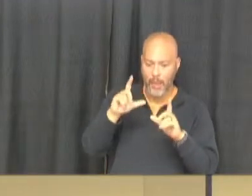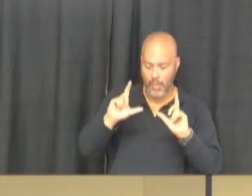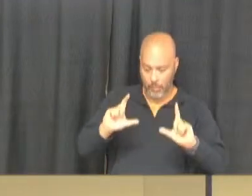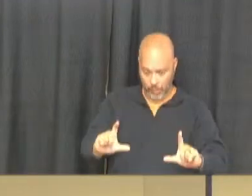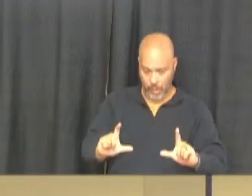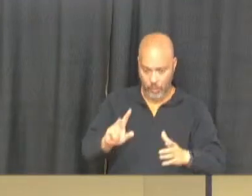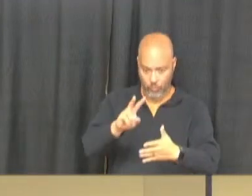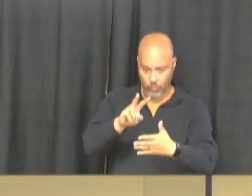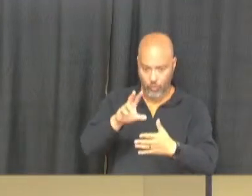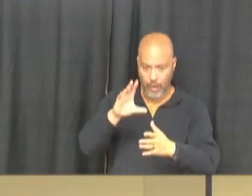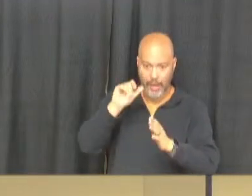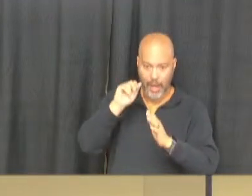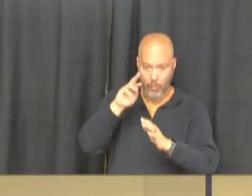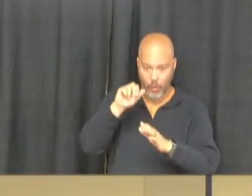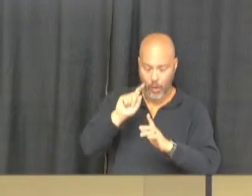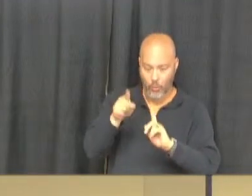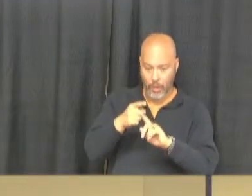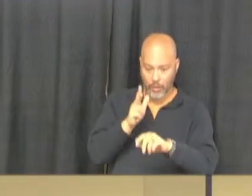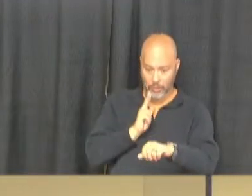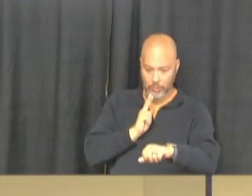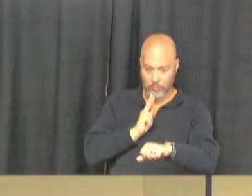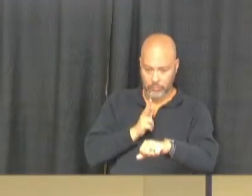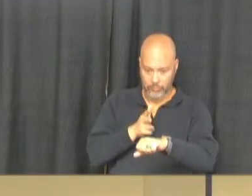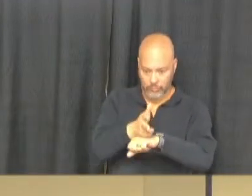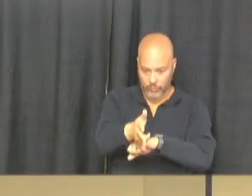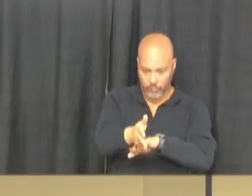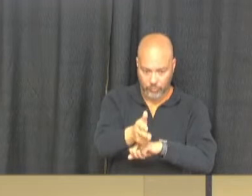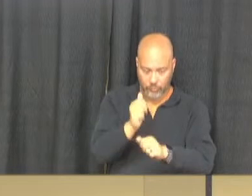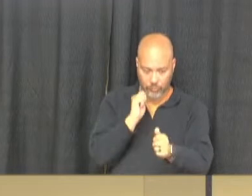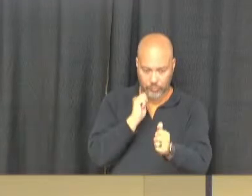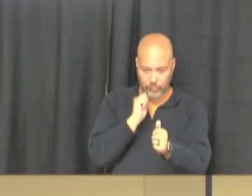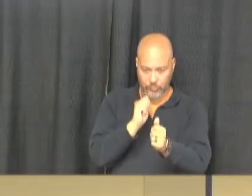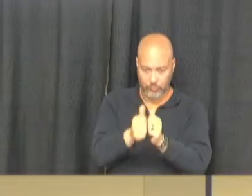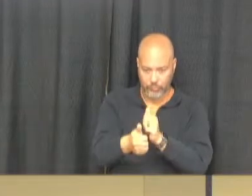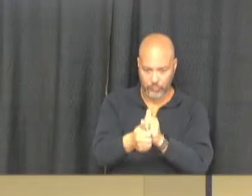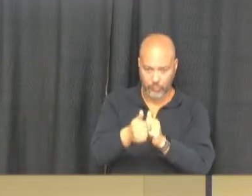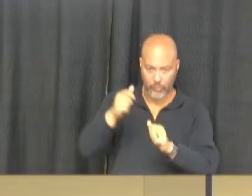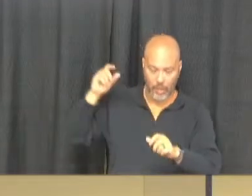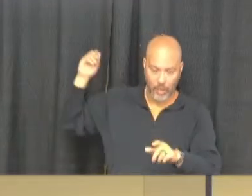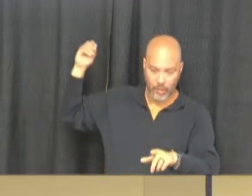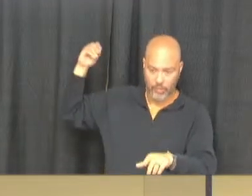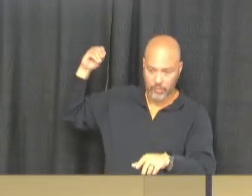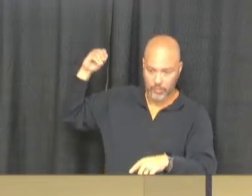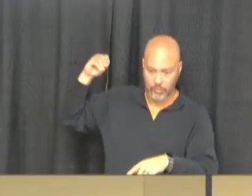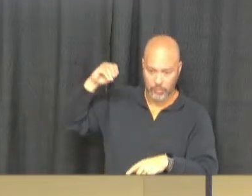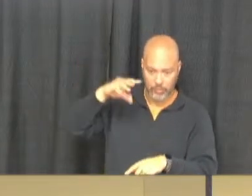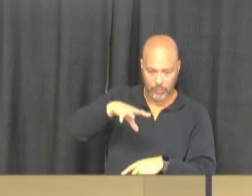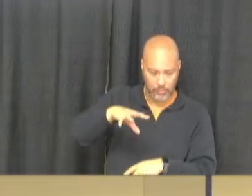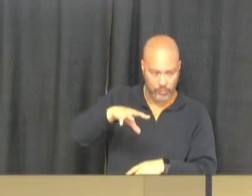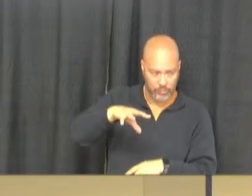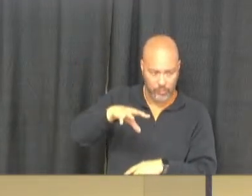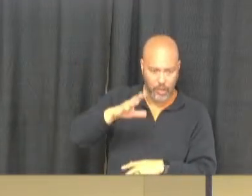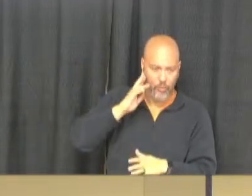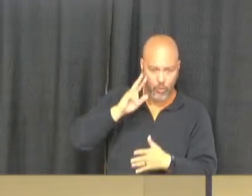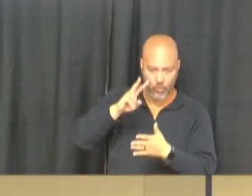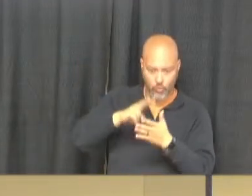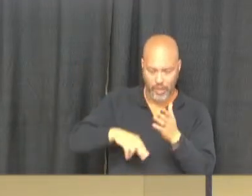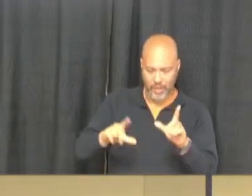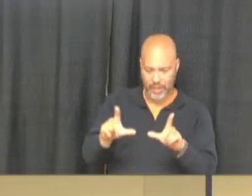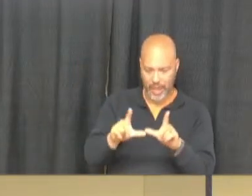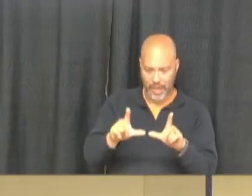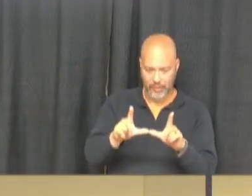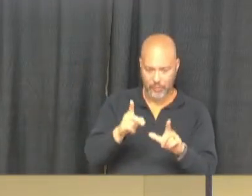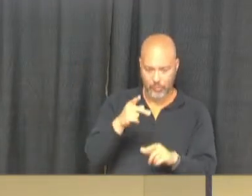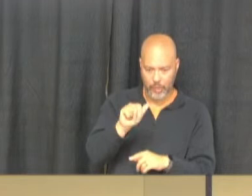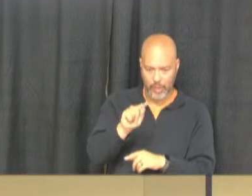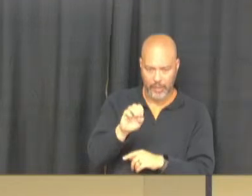reader, when someone goes through and it's turned on at the intersection, it will read the license